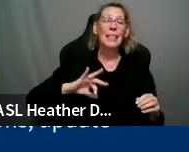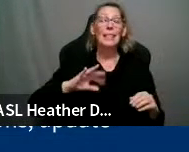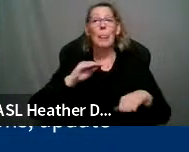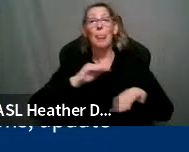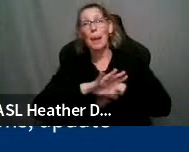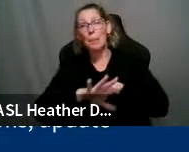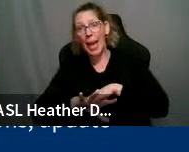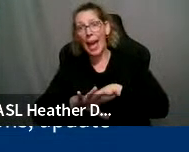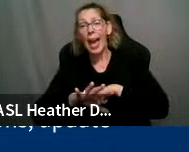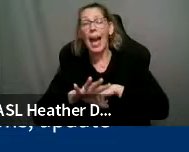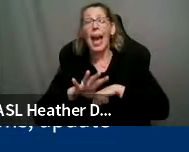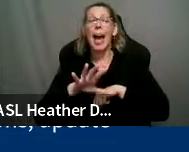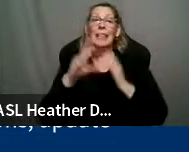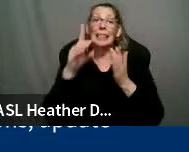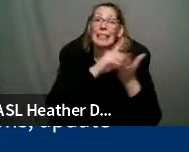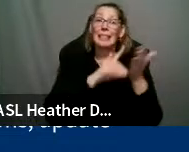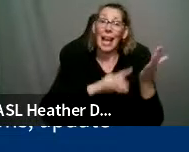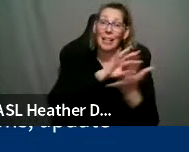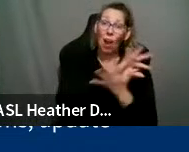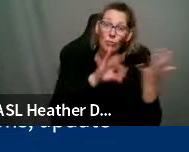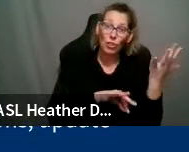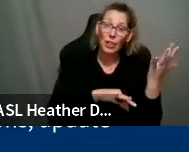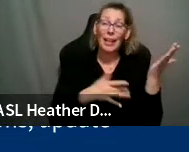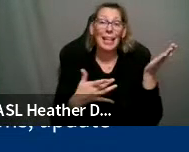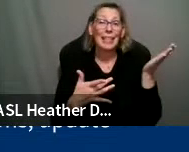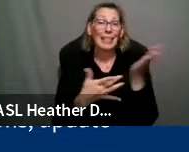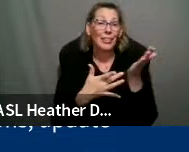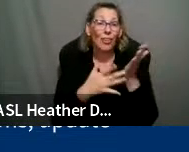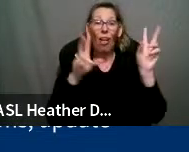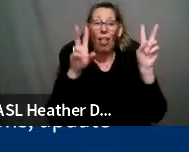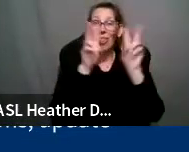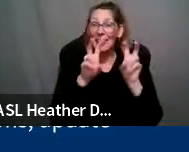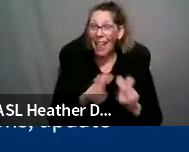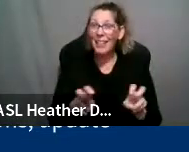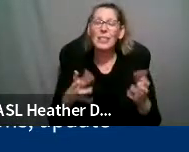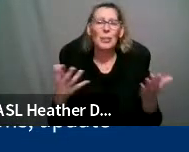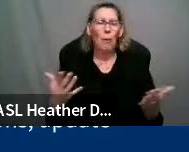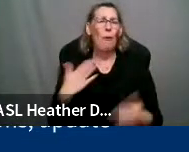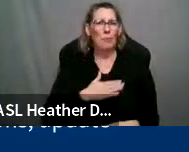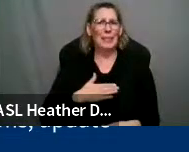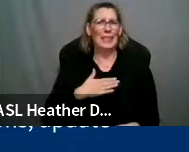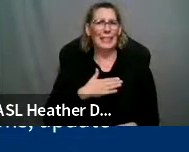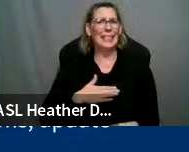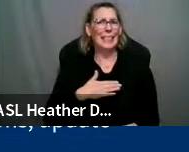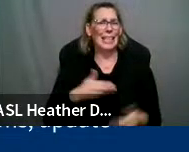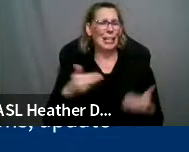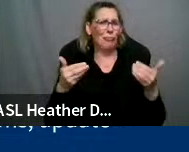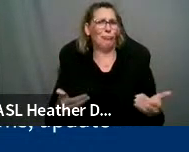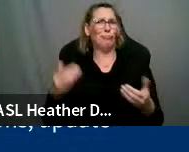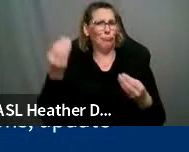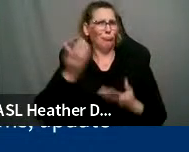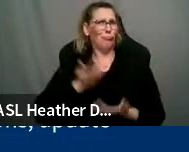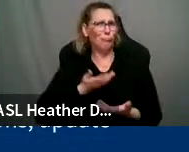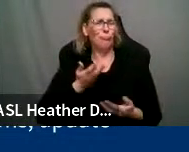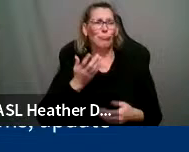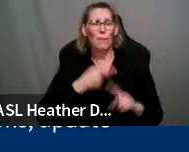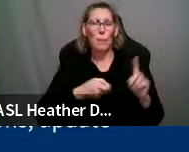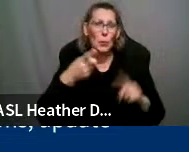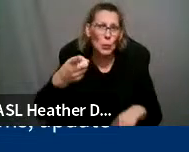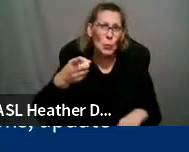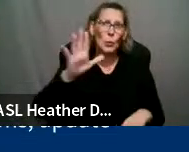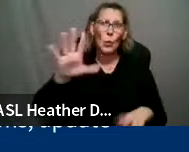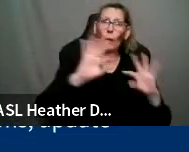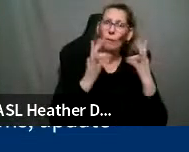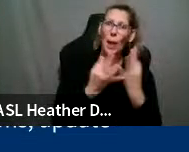impacts, design options, technical analysis. So please do that. We want to hear from you, from your friends, from your